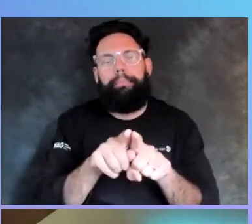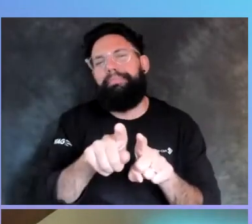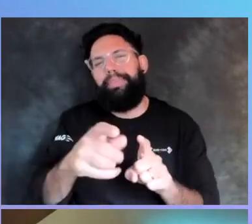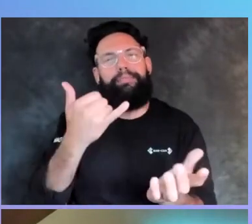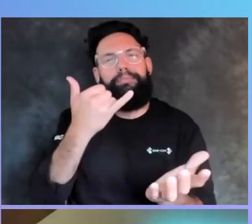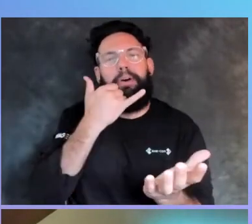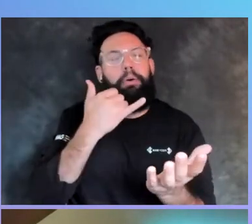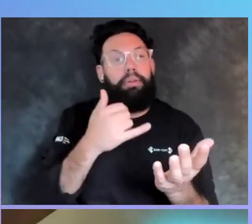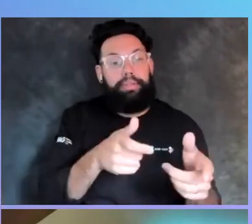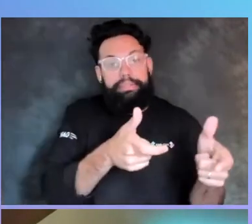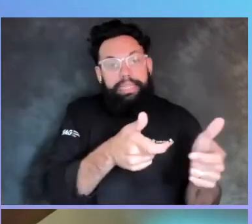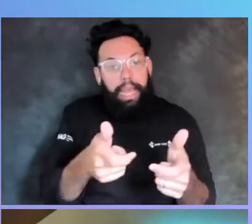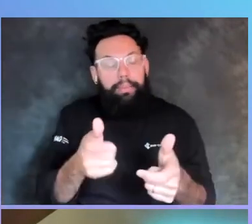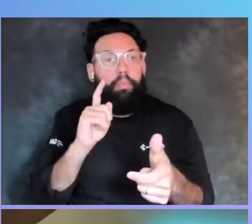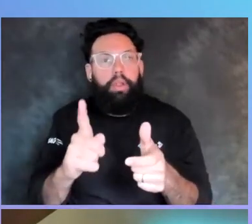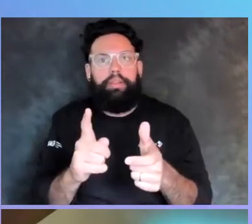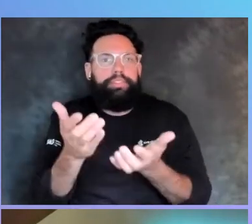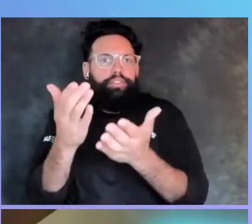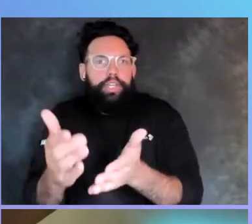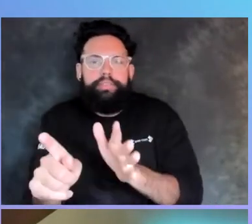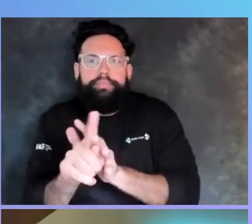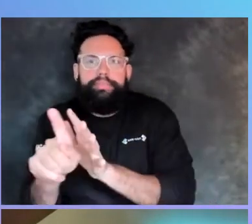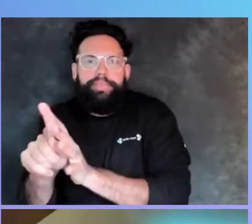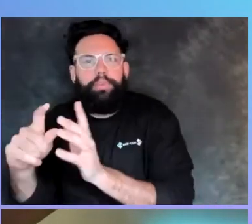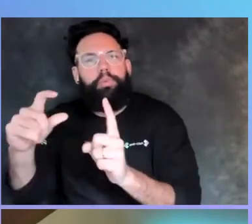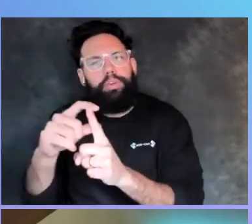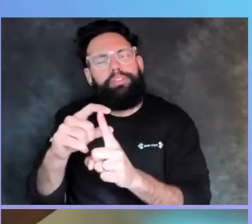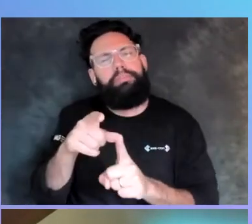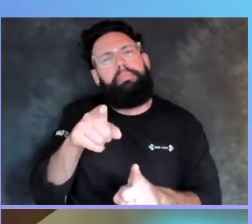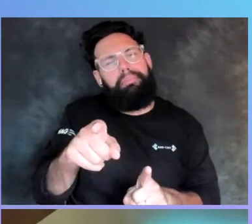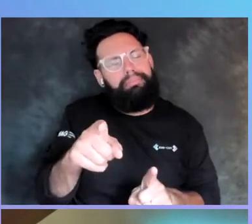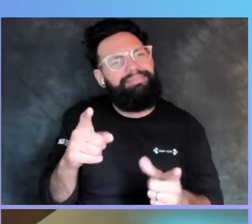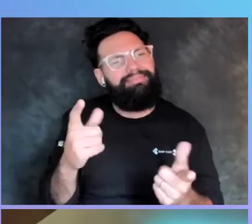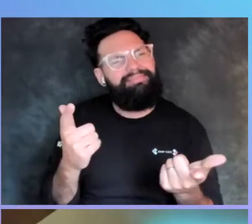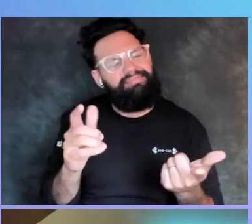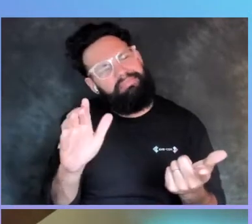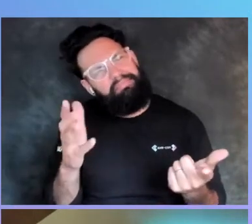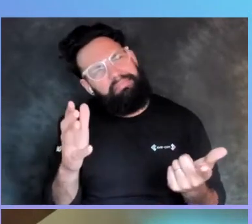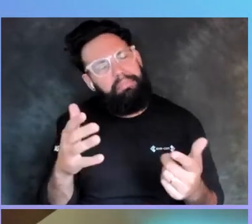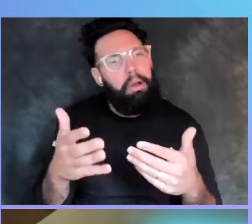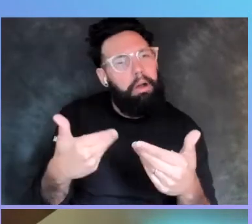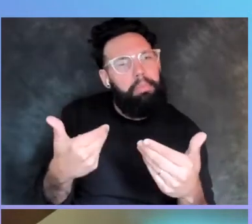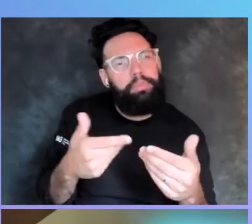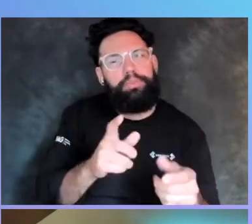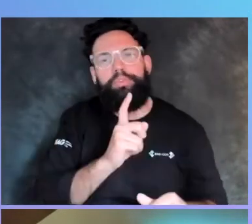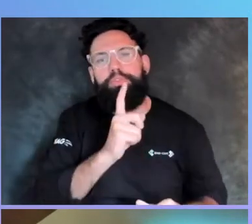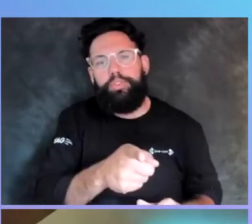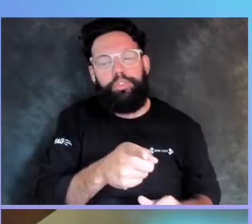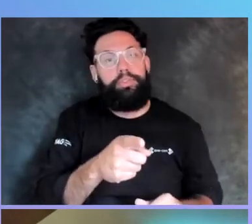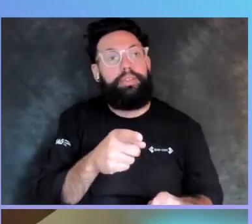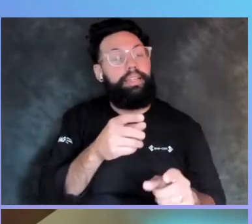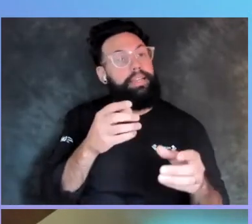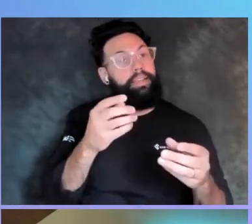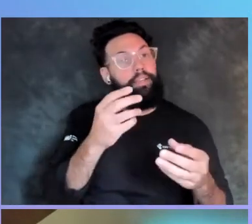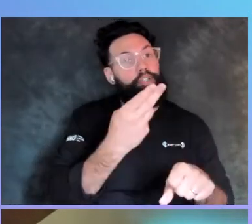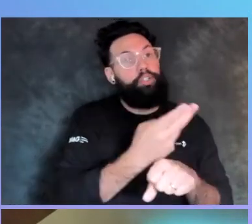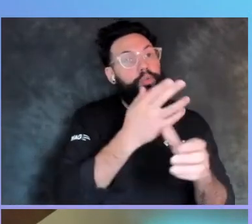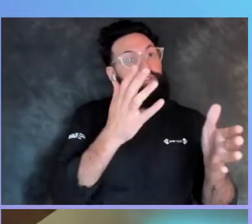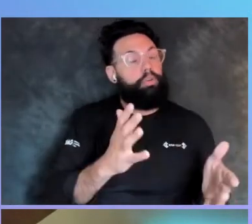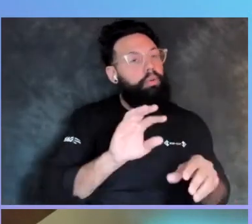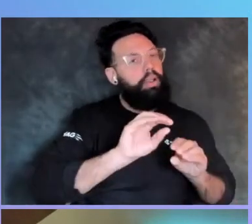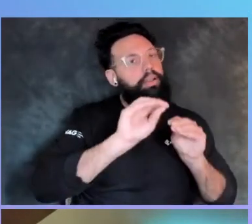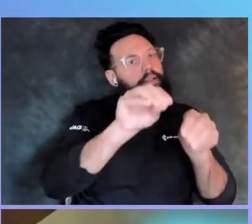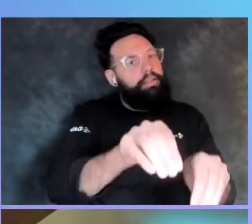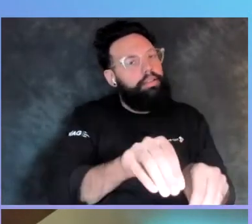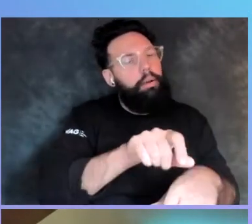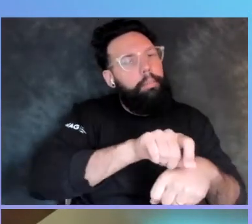at its very core, that is essentially true. They are just text predictors. They take in information from a user, known as a prompt, and then they